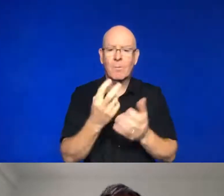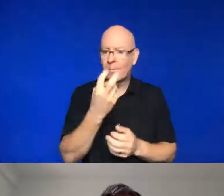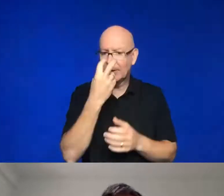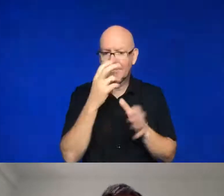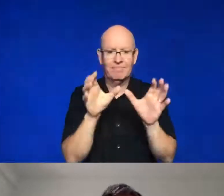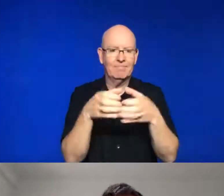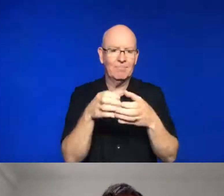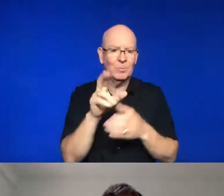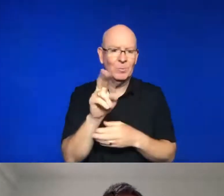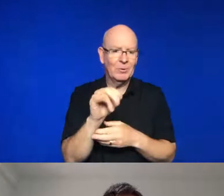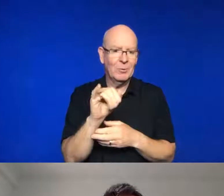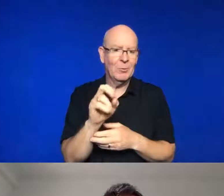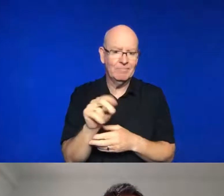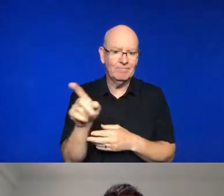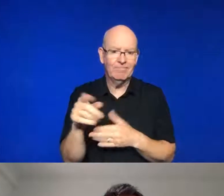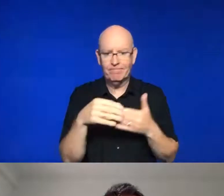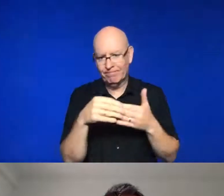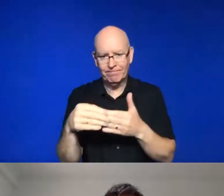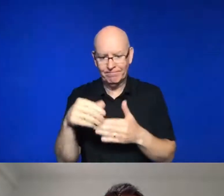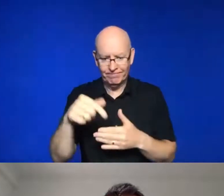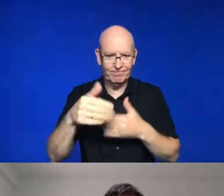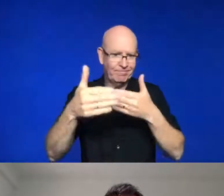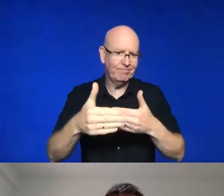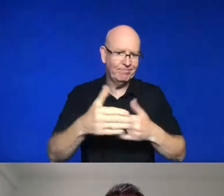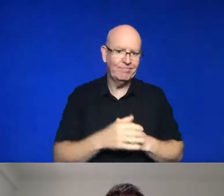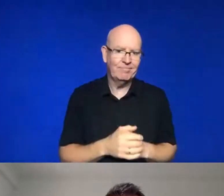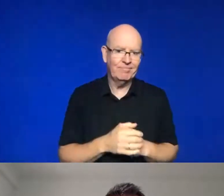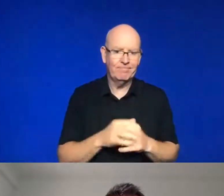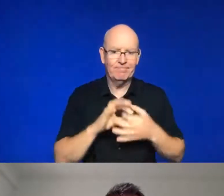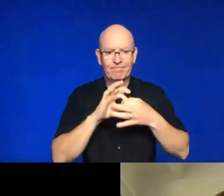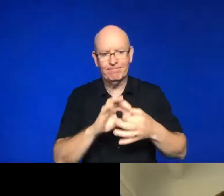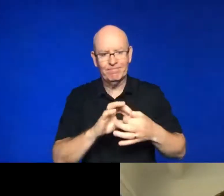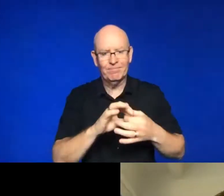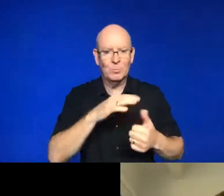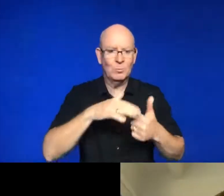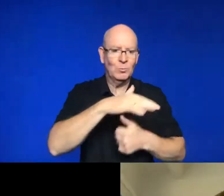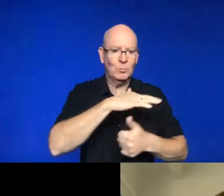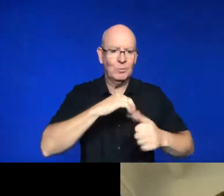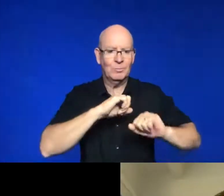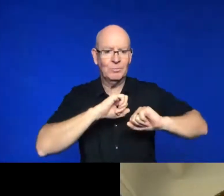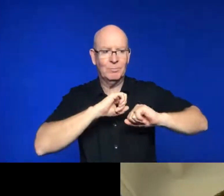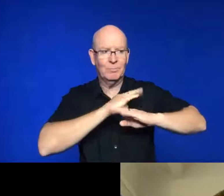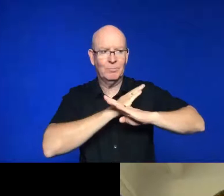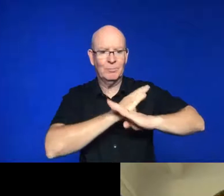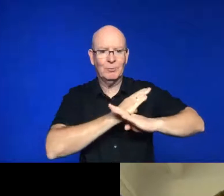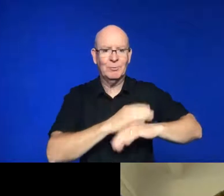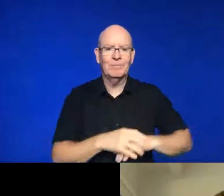social protection. Jose, please. Thank you, Vladimir. Good morning, good afternoon, good evening,